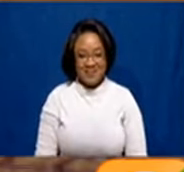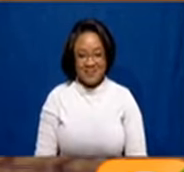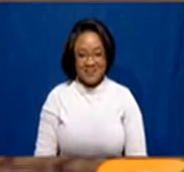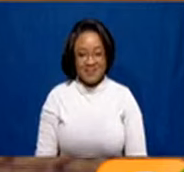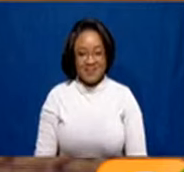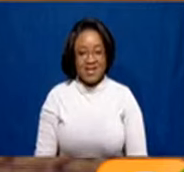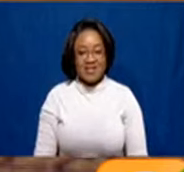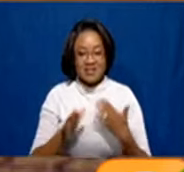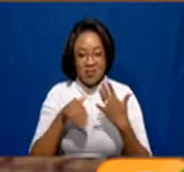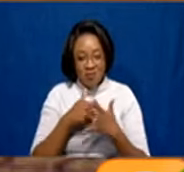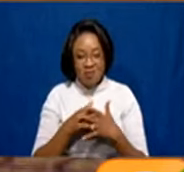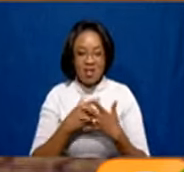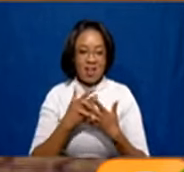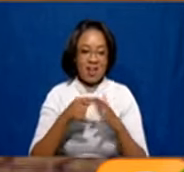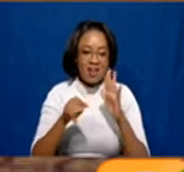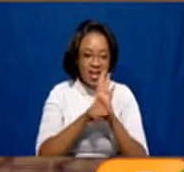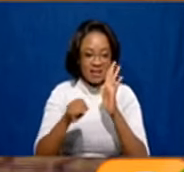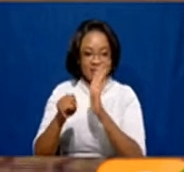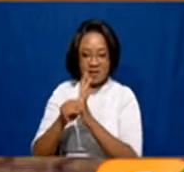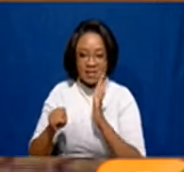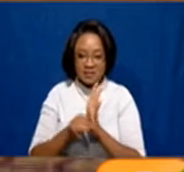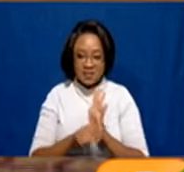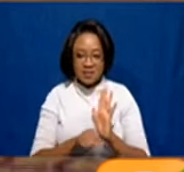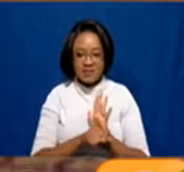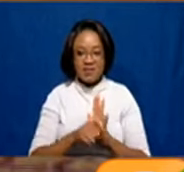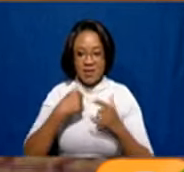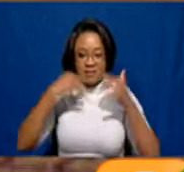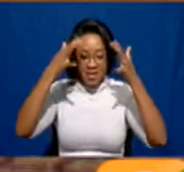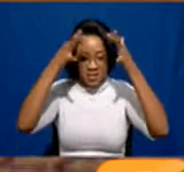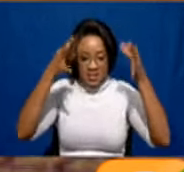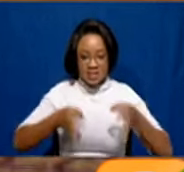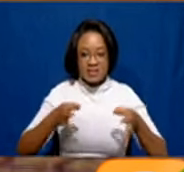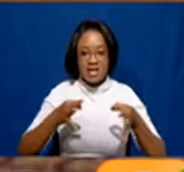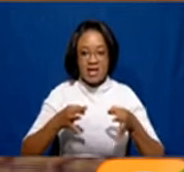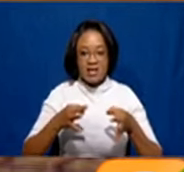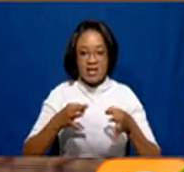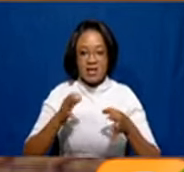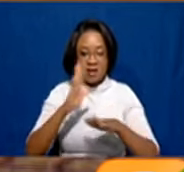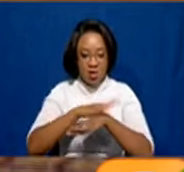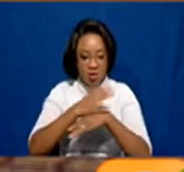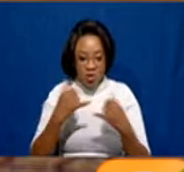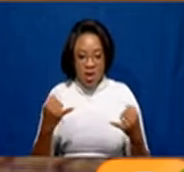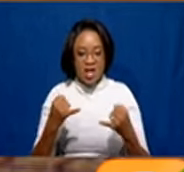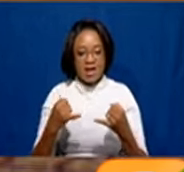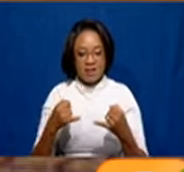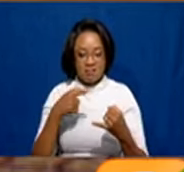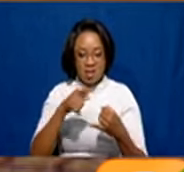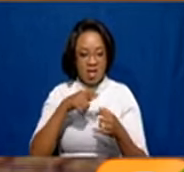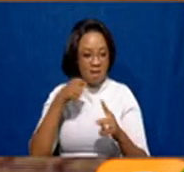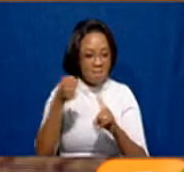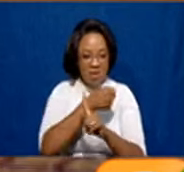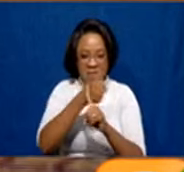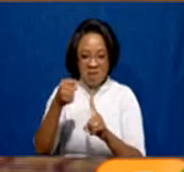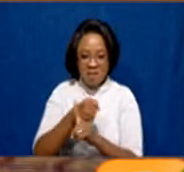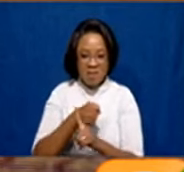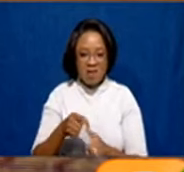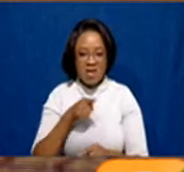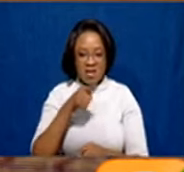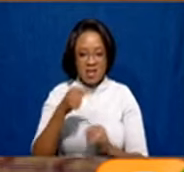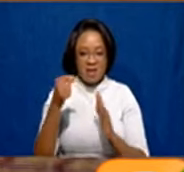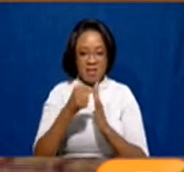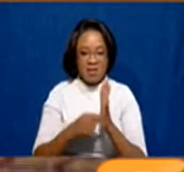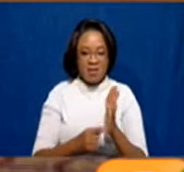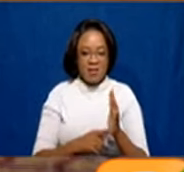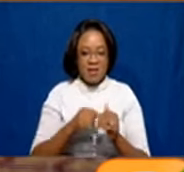online kind of negativity. And that's when I decided that cyberbullying should be one of the 30 things that I work on. And that is something